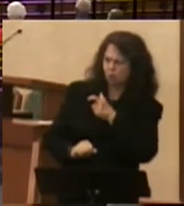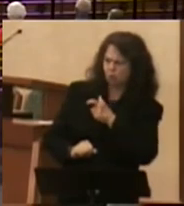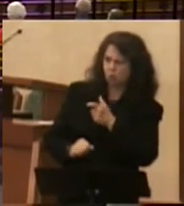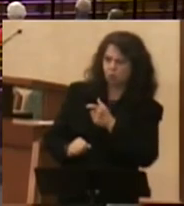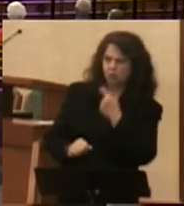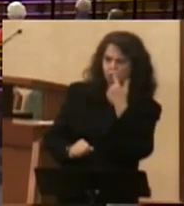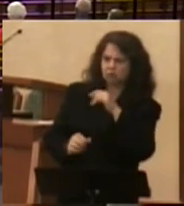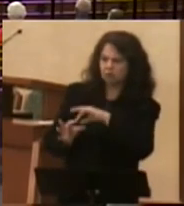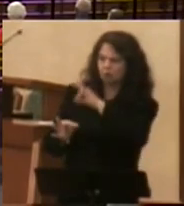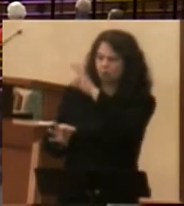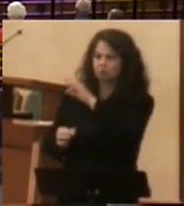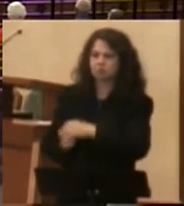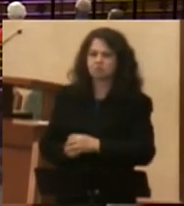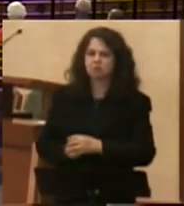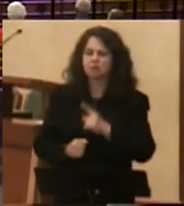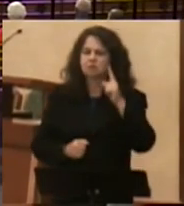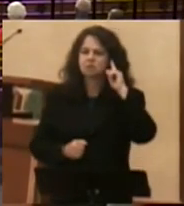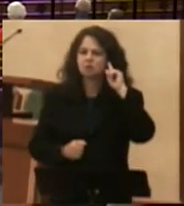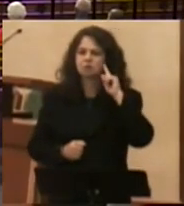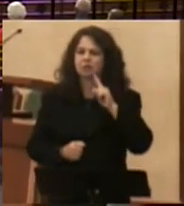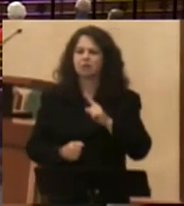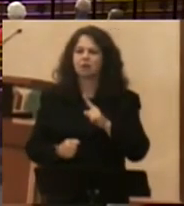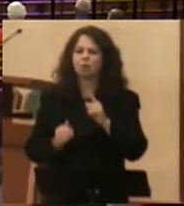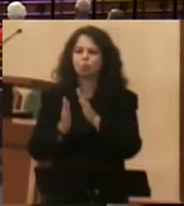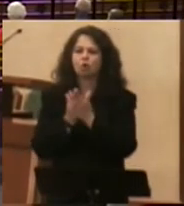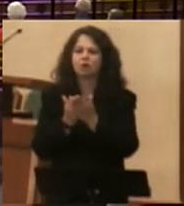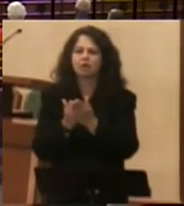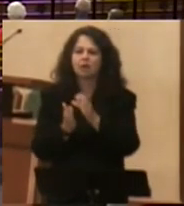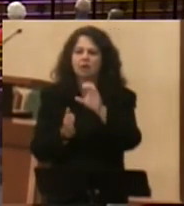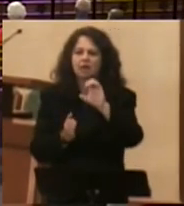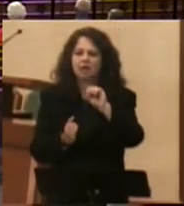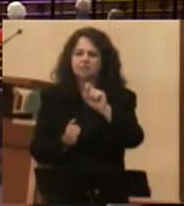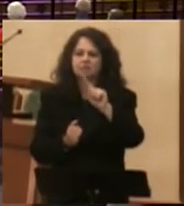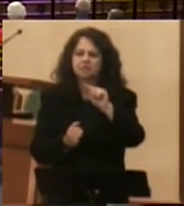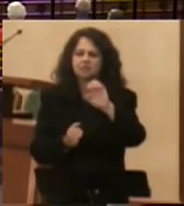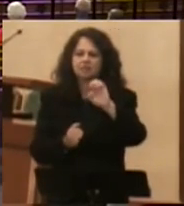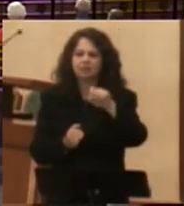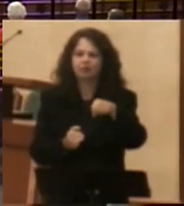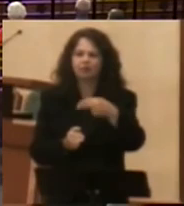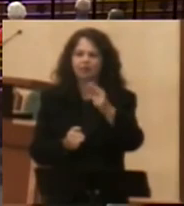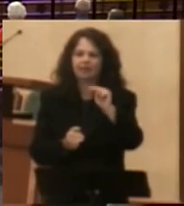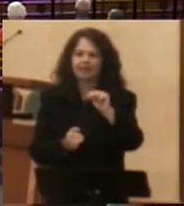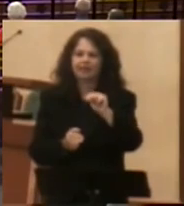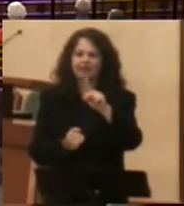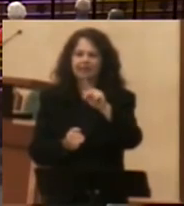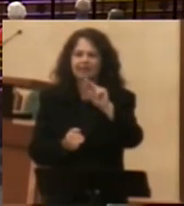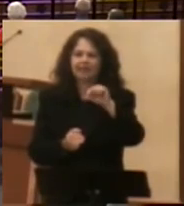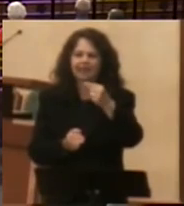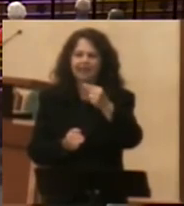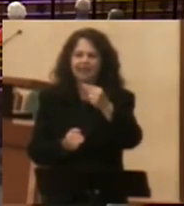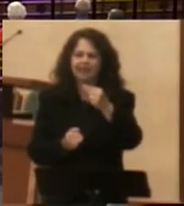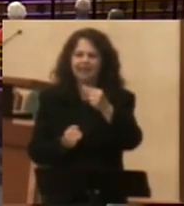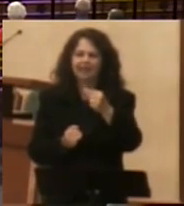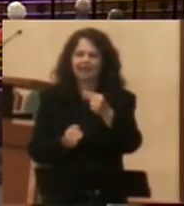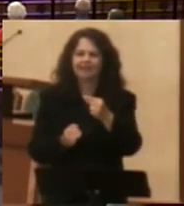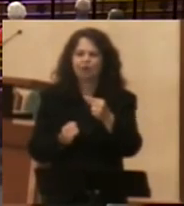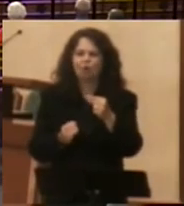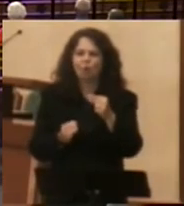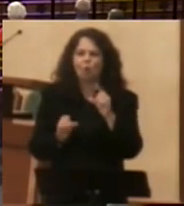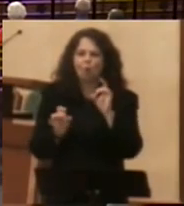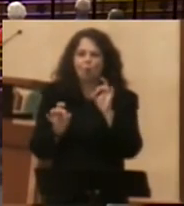sound like a Stephen King novel. A dark and stormy night, ghosts walking on the